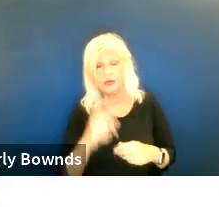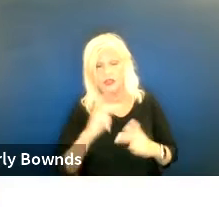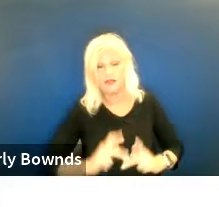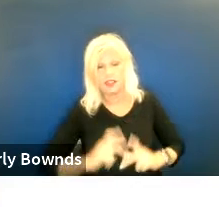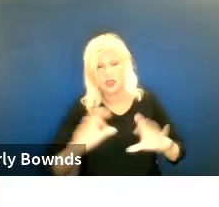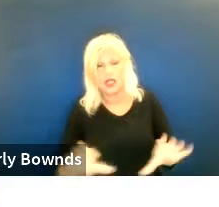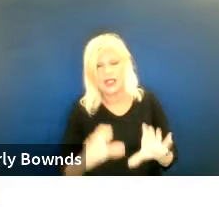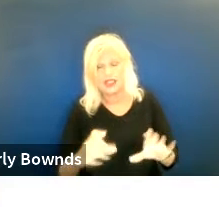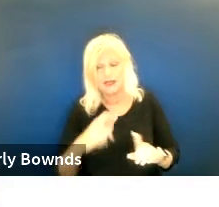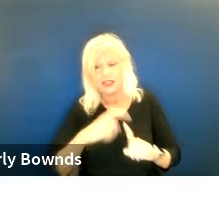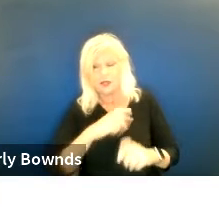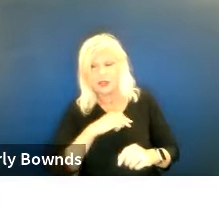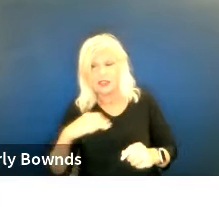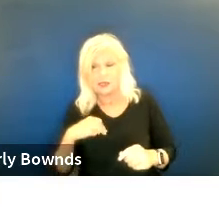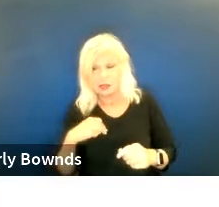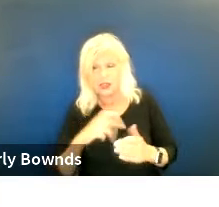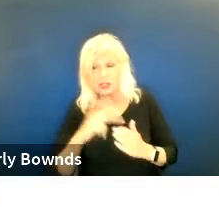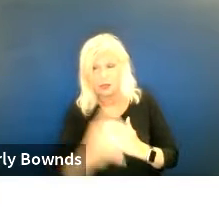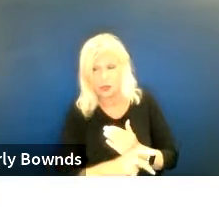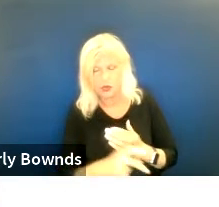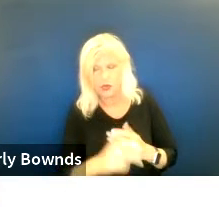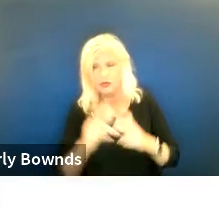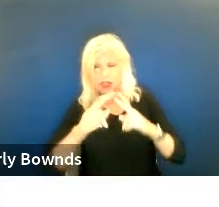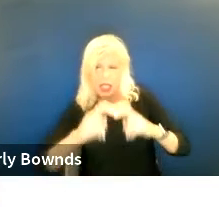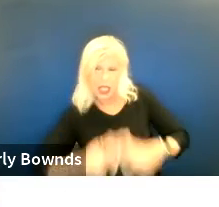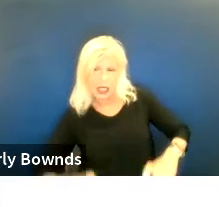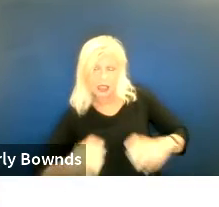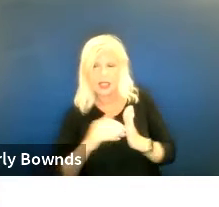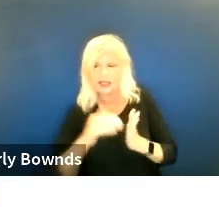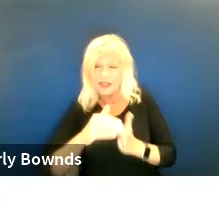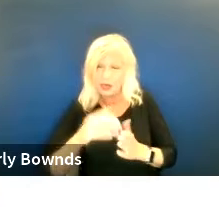activity, as well as the membership programs, which annually serve thousands of